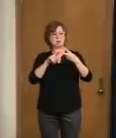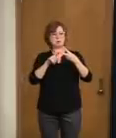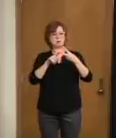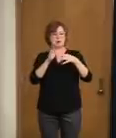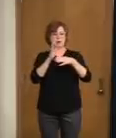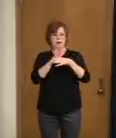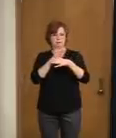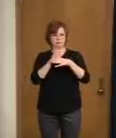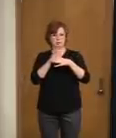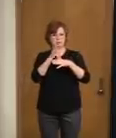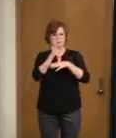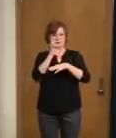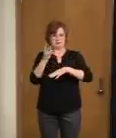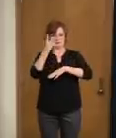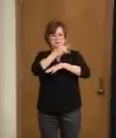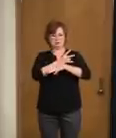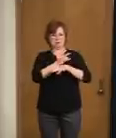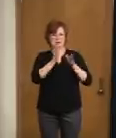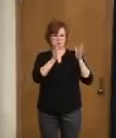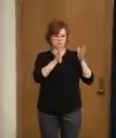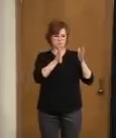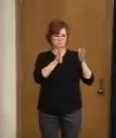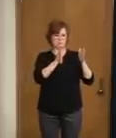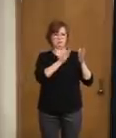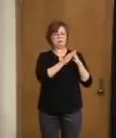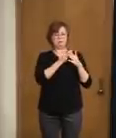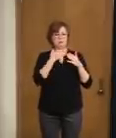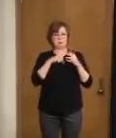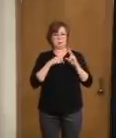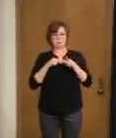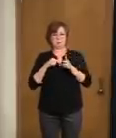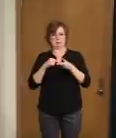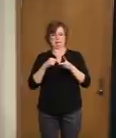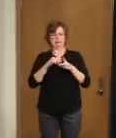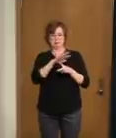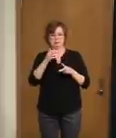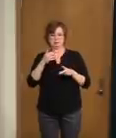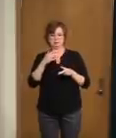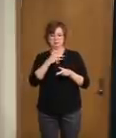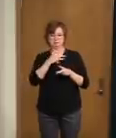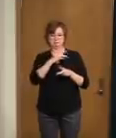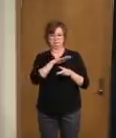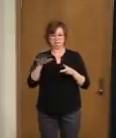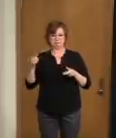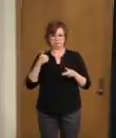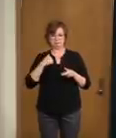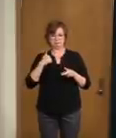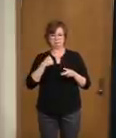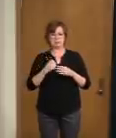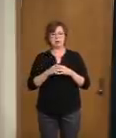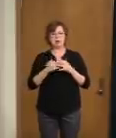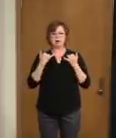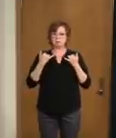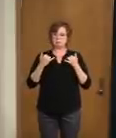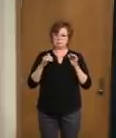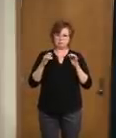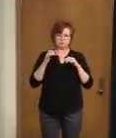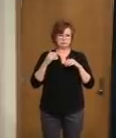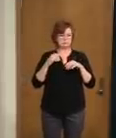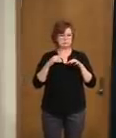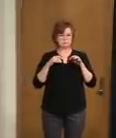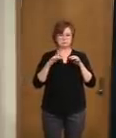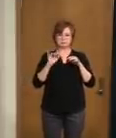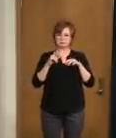average cases over the last 7 days. So again, this is a critical time for us. We have done really well so far, especially up to